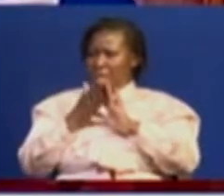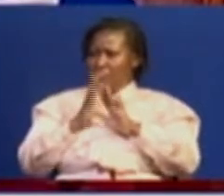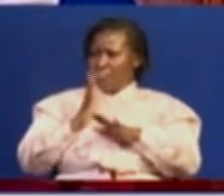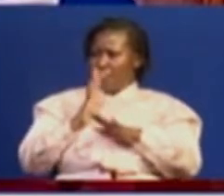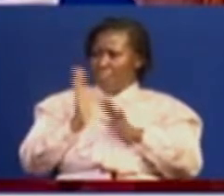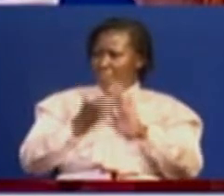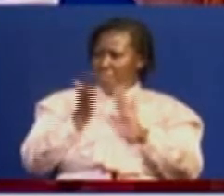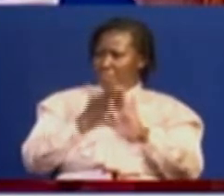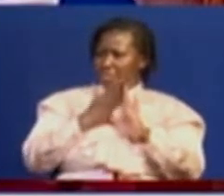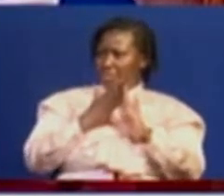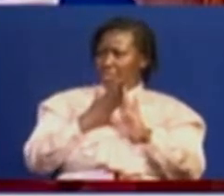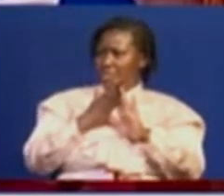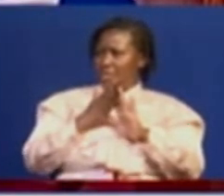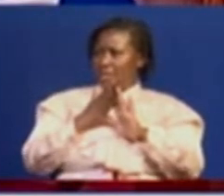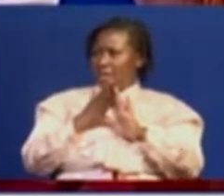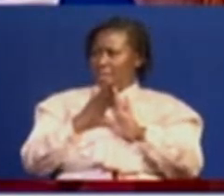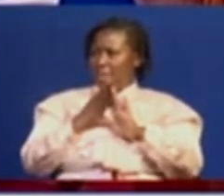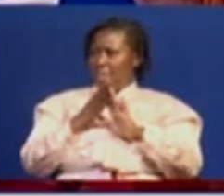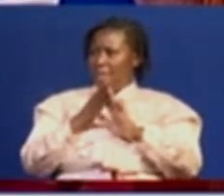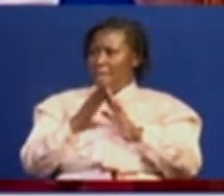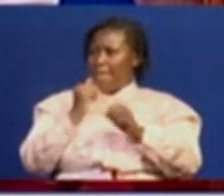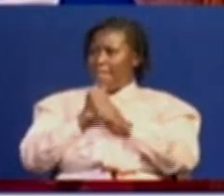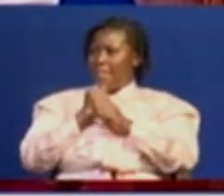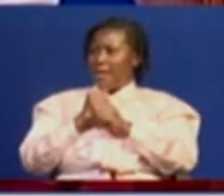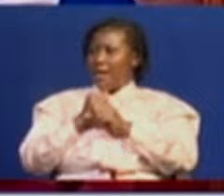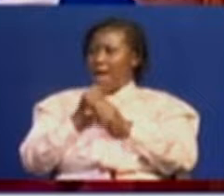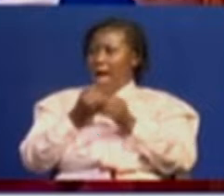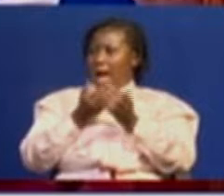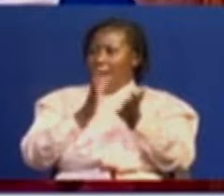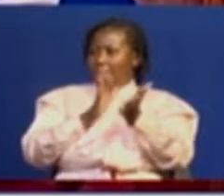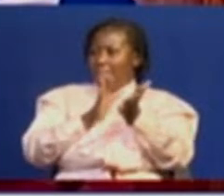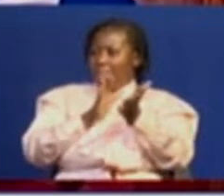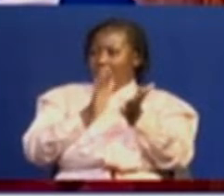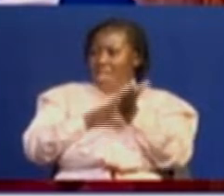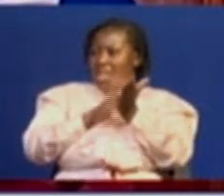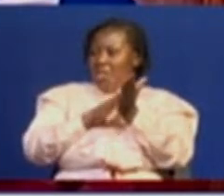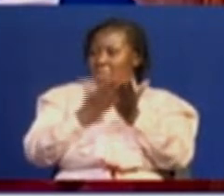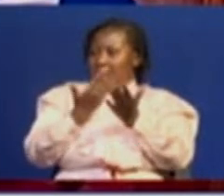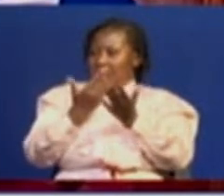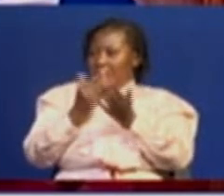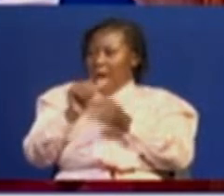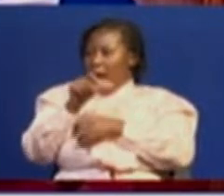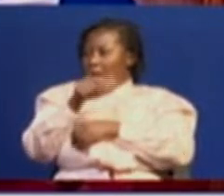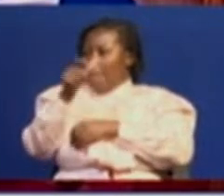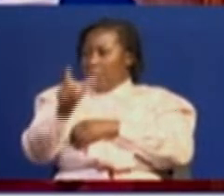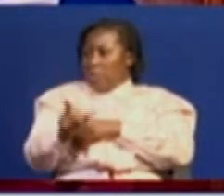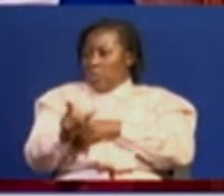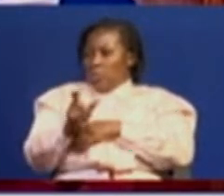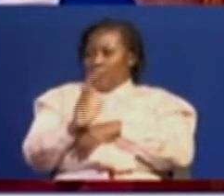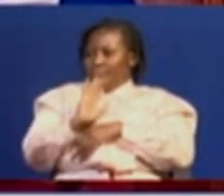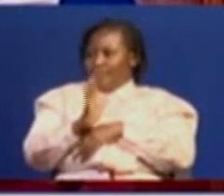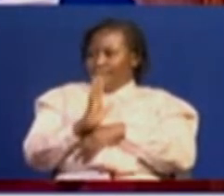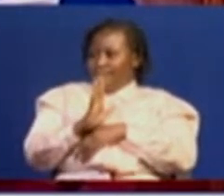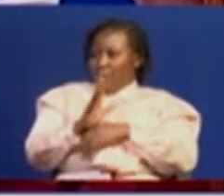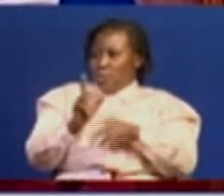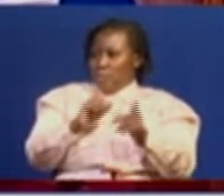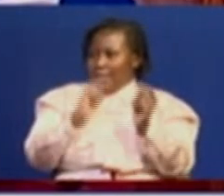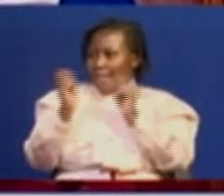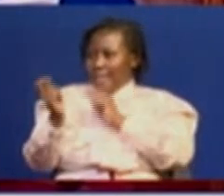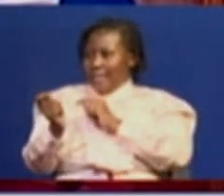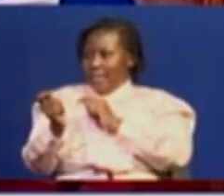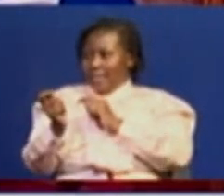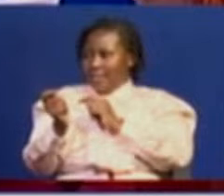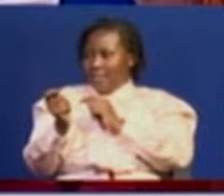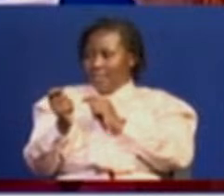fast. Do I then make an application that will be provided with an interpreter, Honorable Speaker?